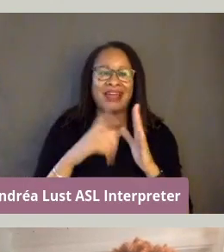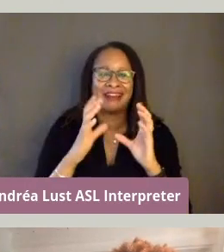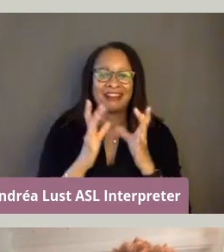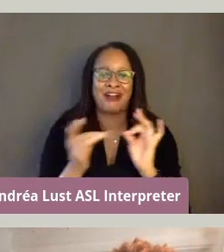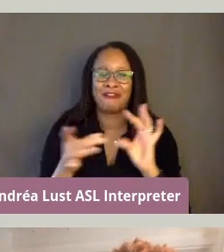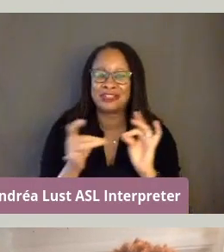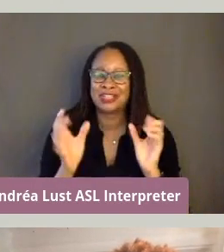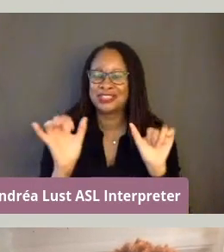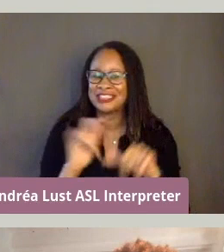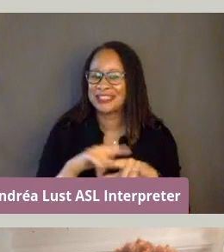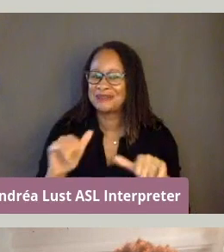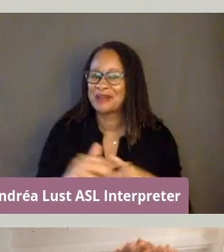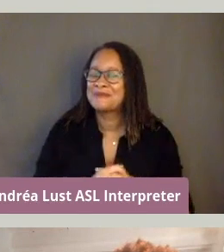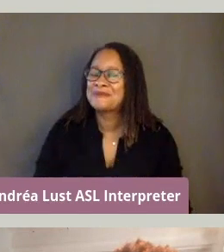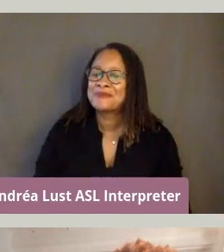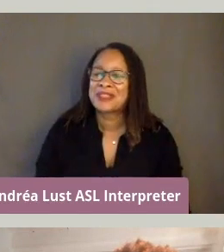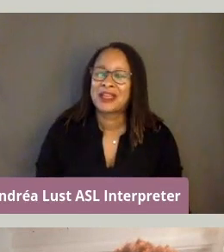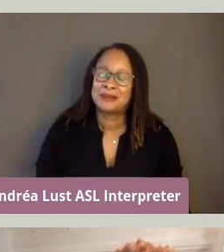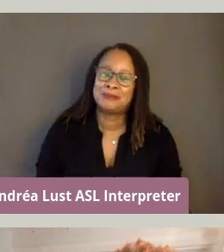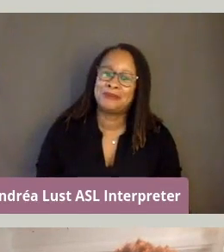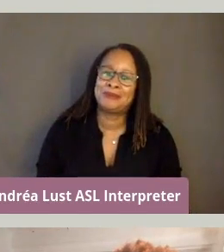great.